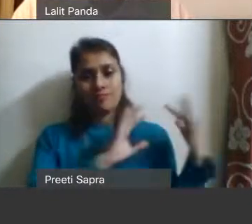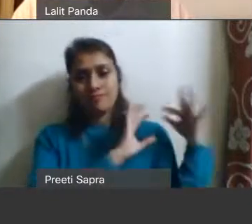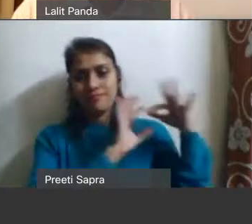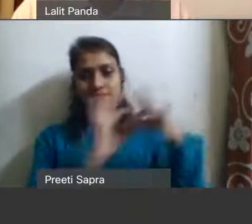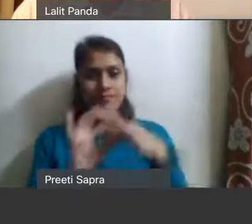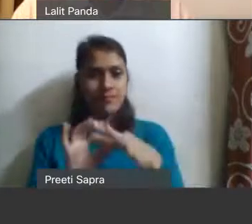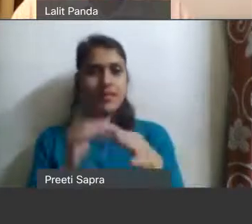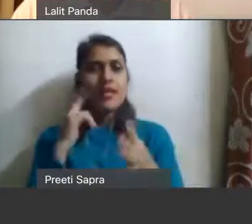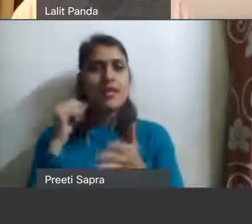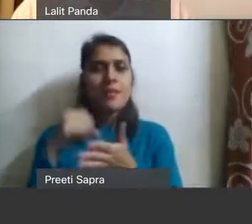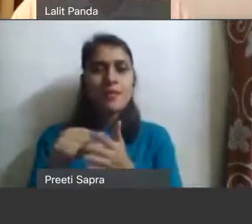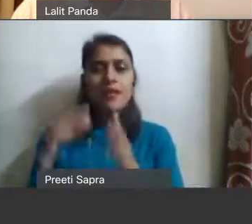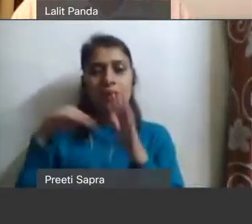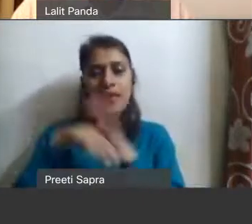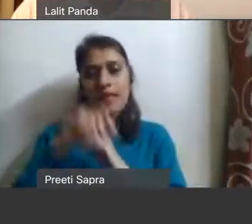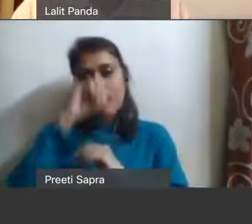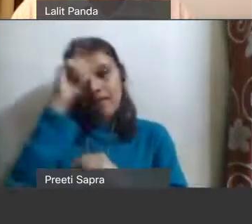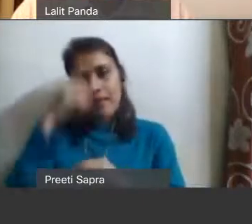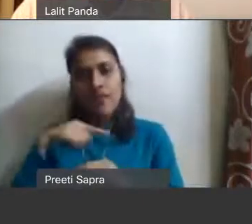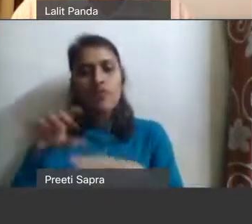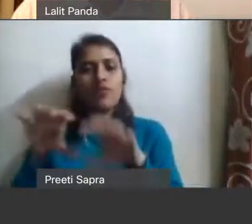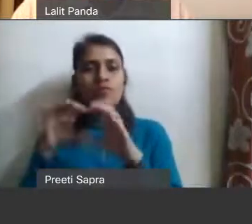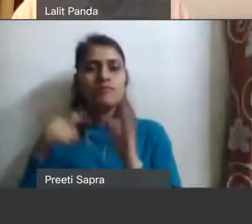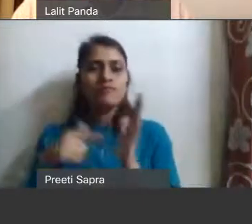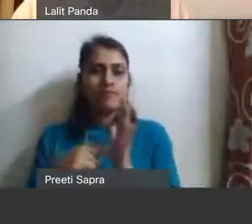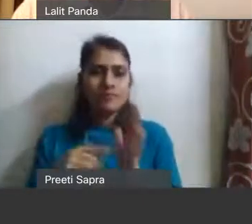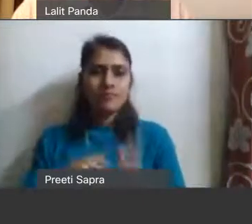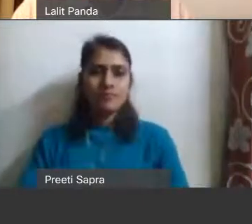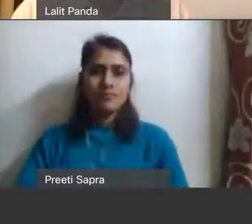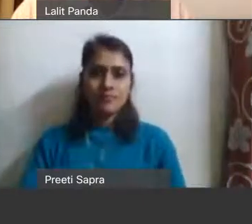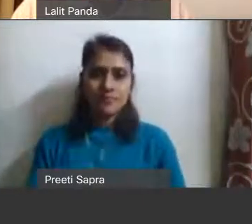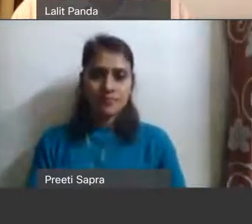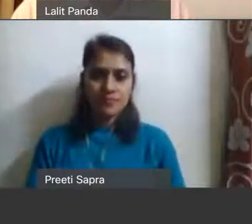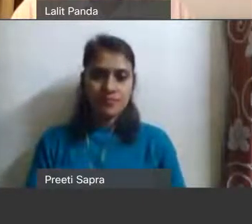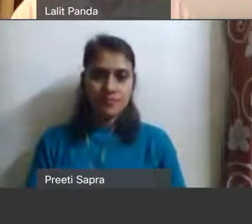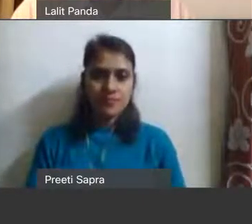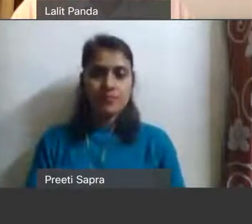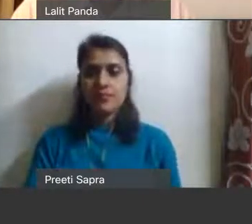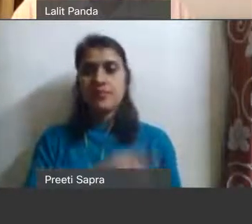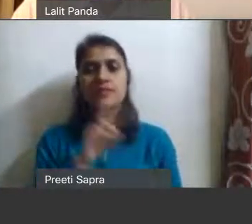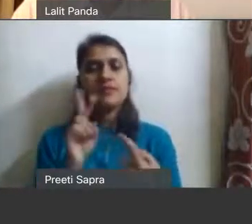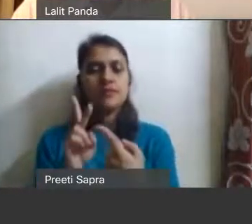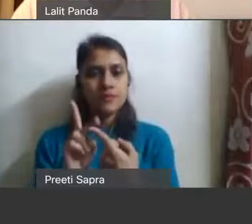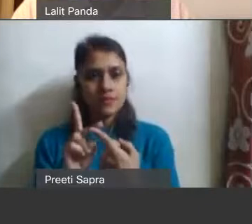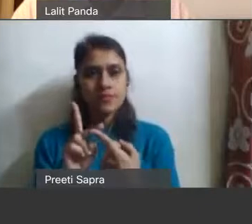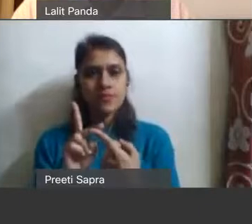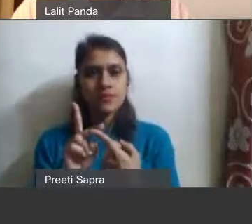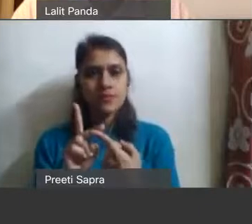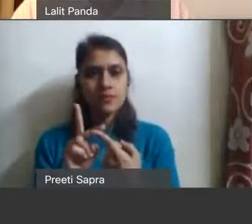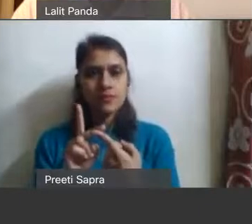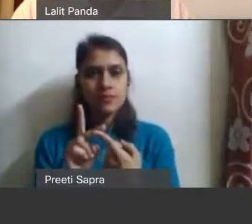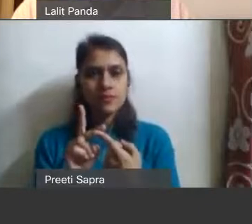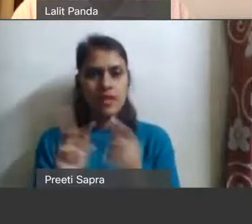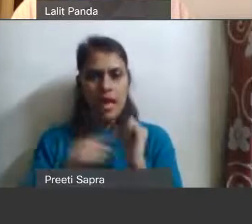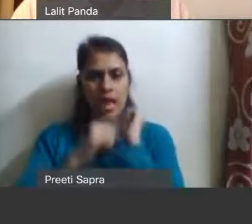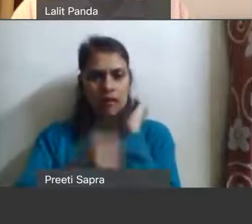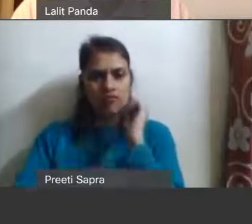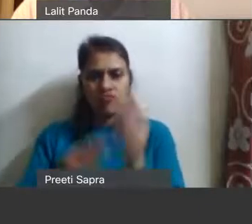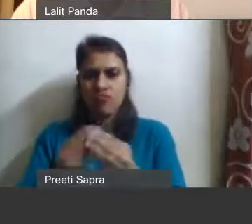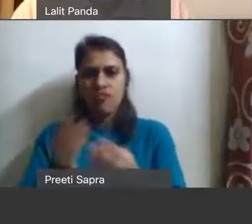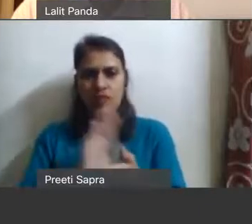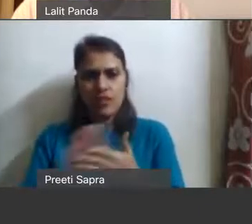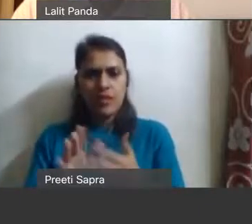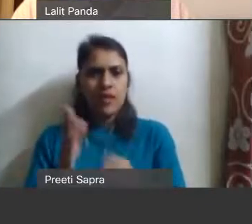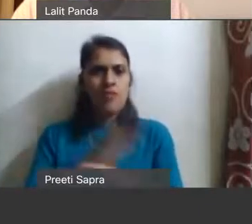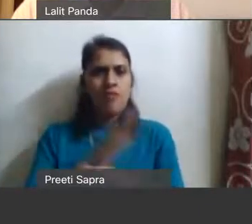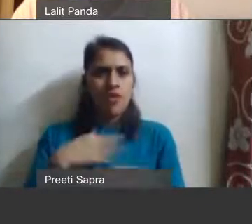implicit in the evolution of citizenship policies? And the other thing, which again, before ending, I would like to point out as far as